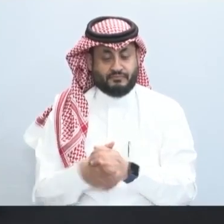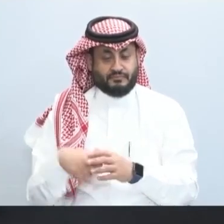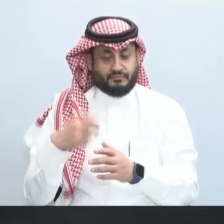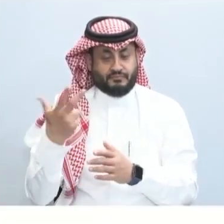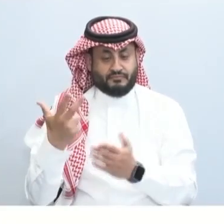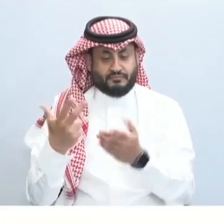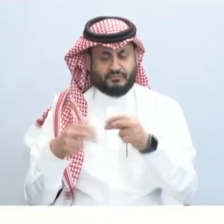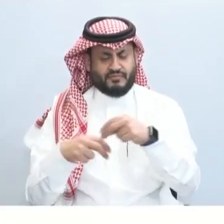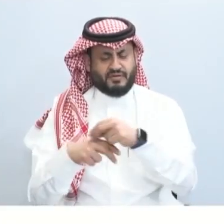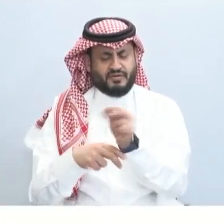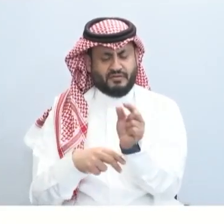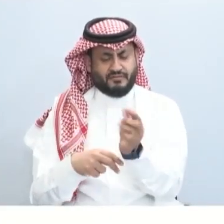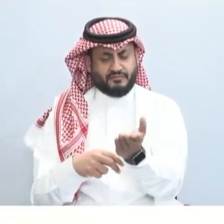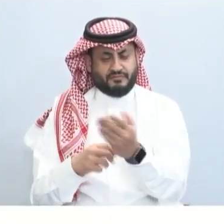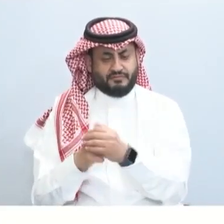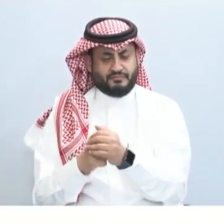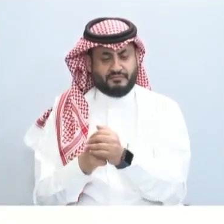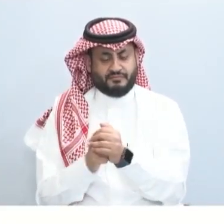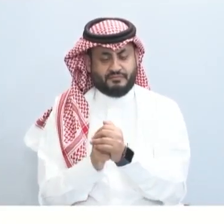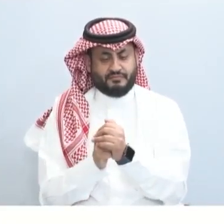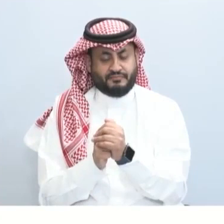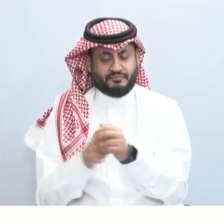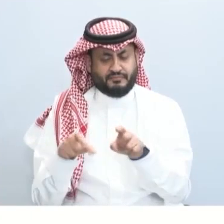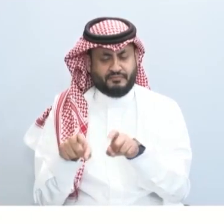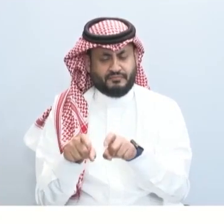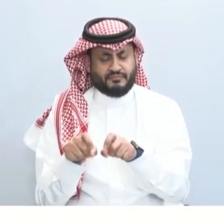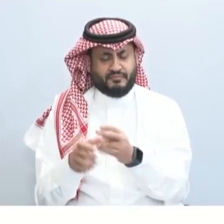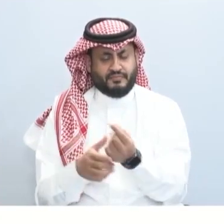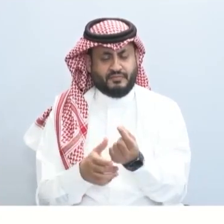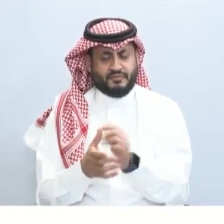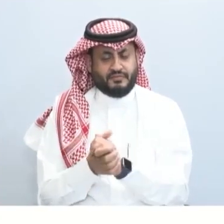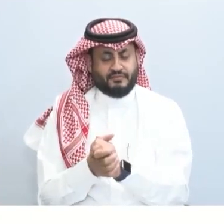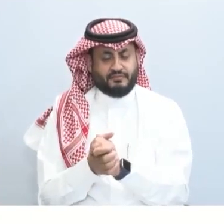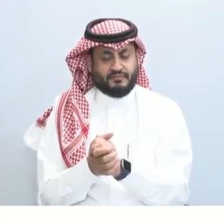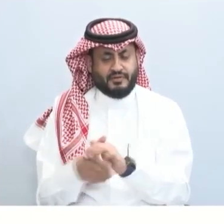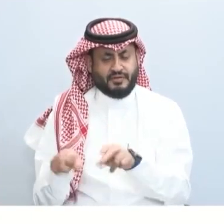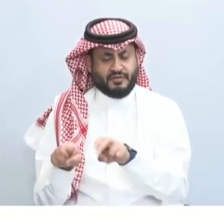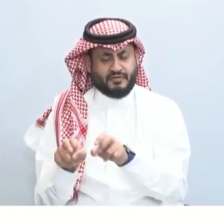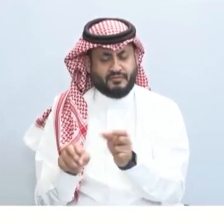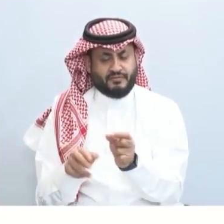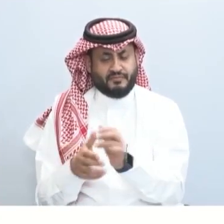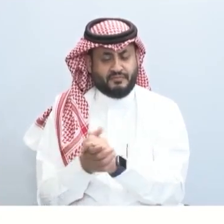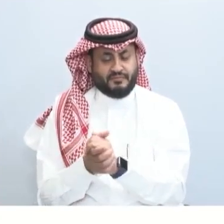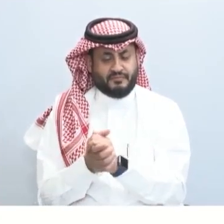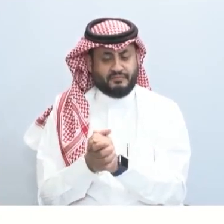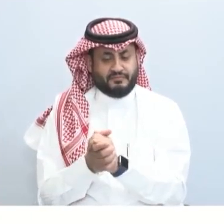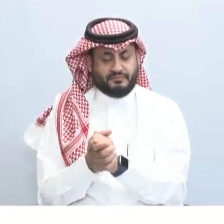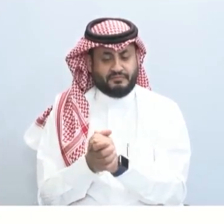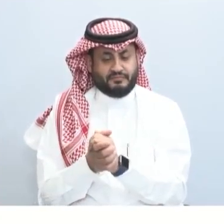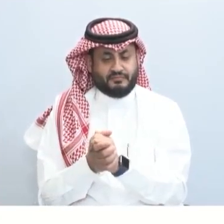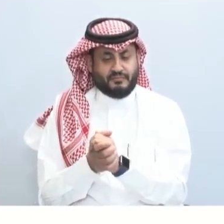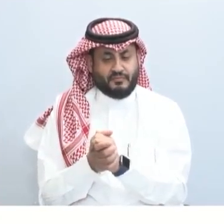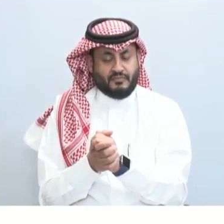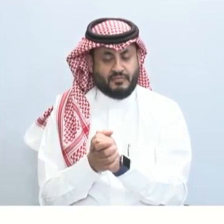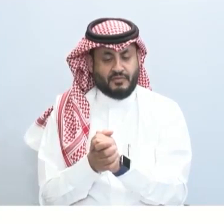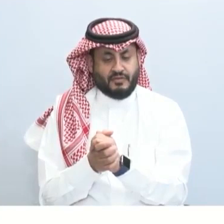one. Why? Because here we're talking about small animal. Here we're talking about a small animal,